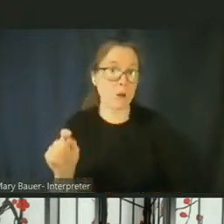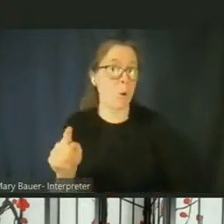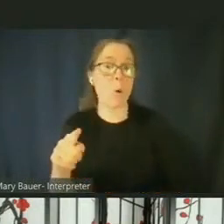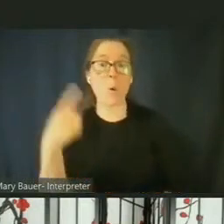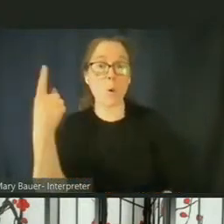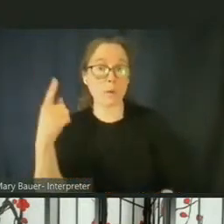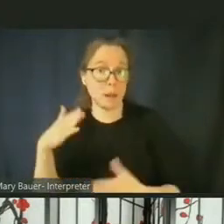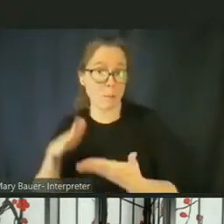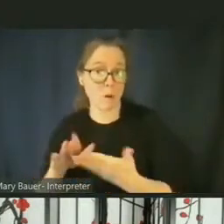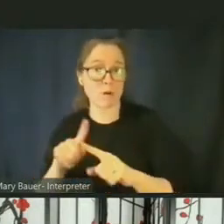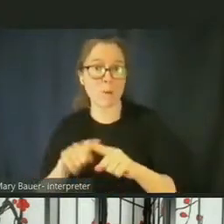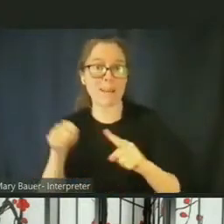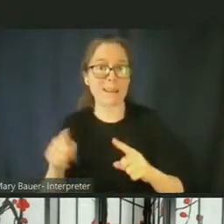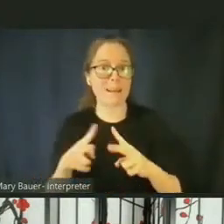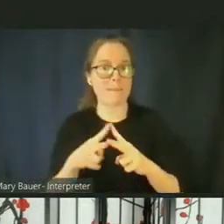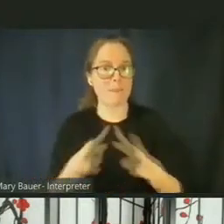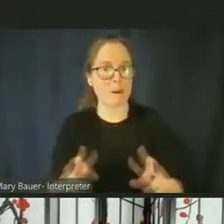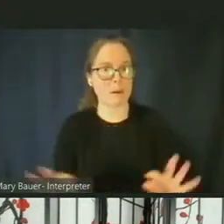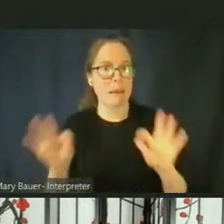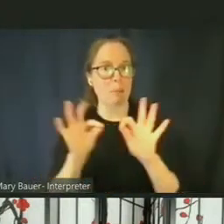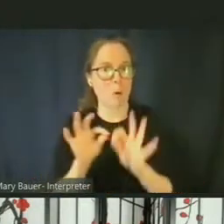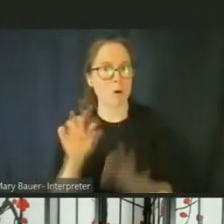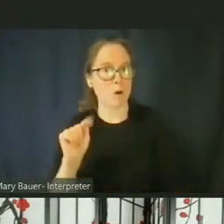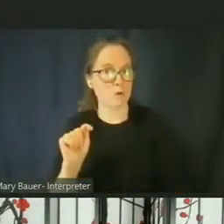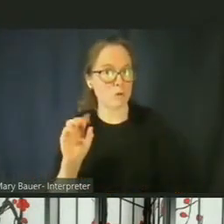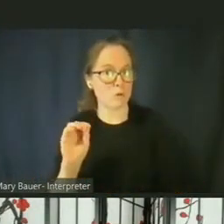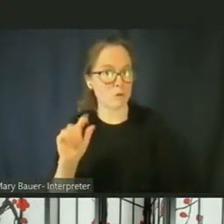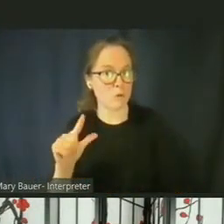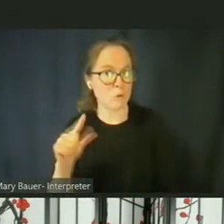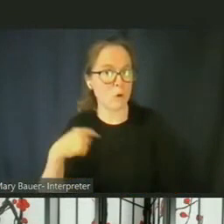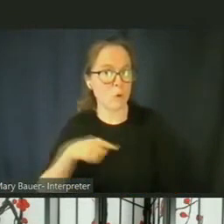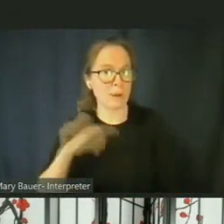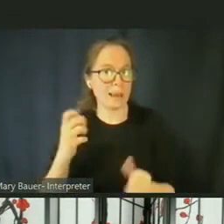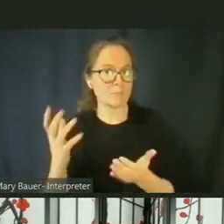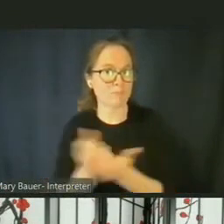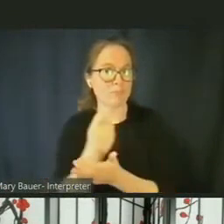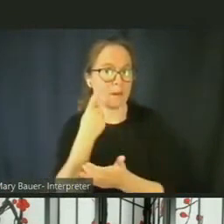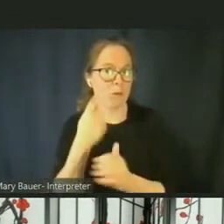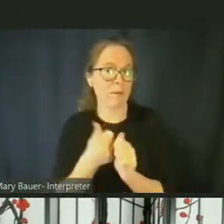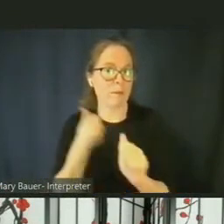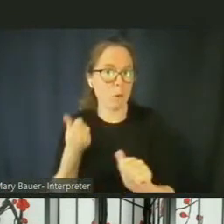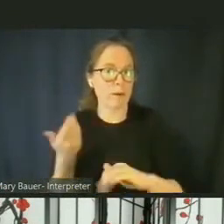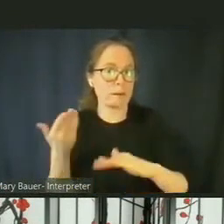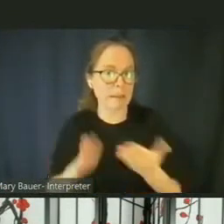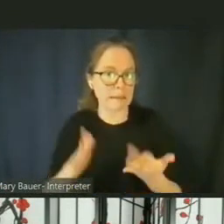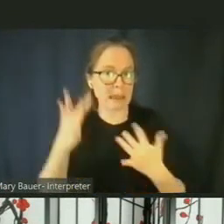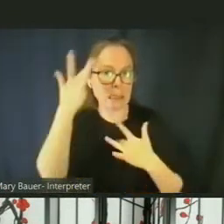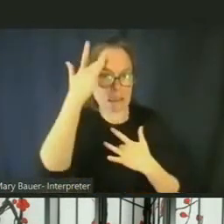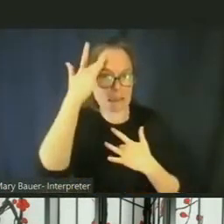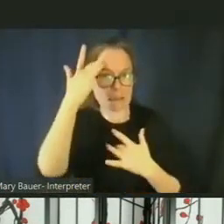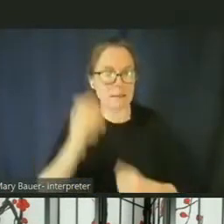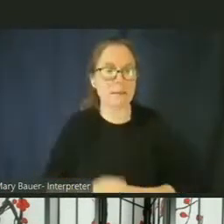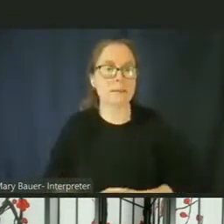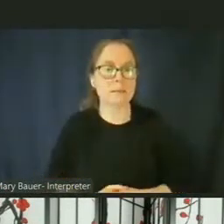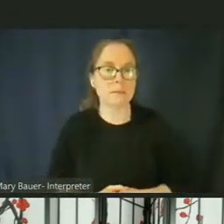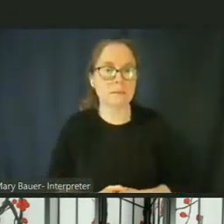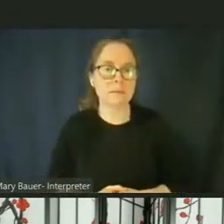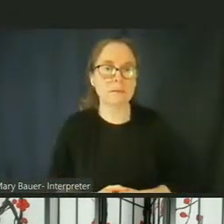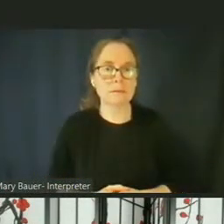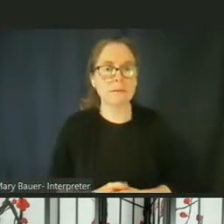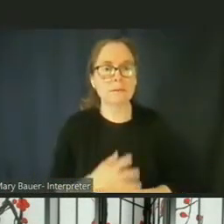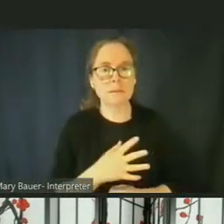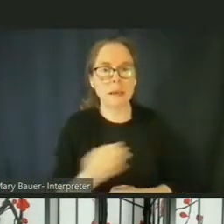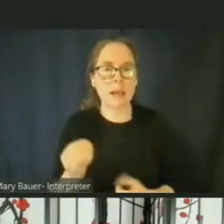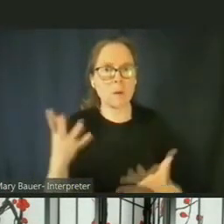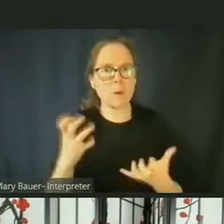very important tool in preventing illness and death. We also really are looking to minimize disruption